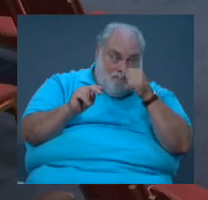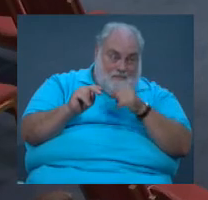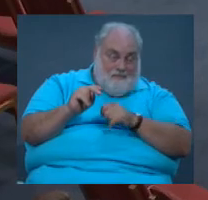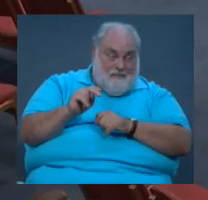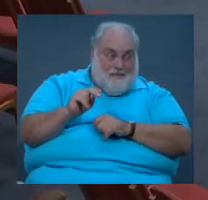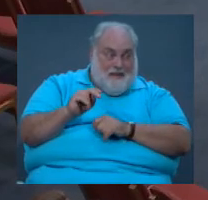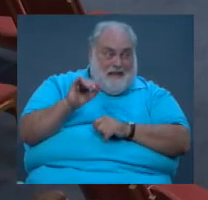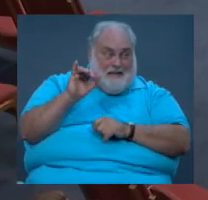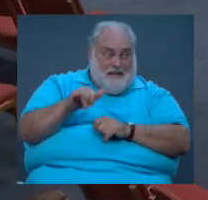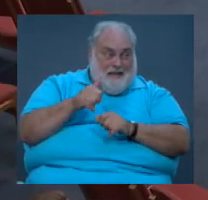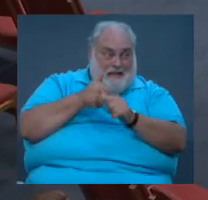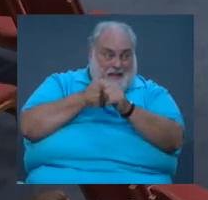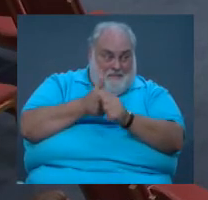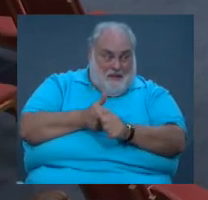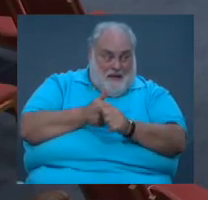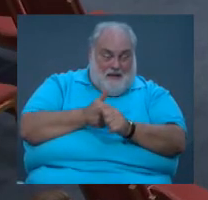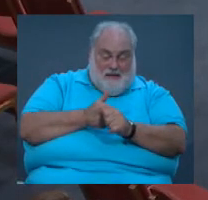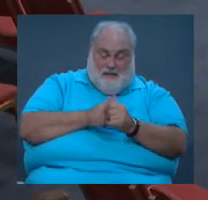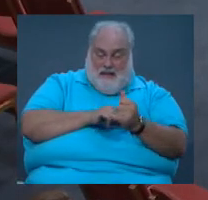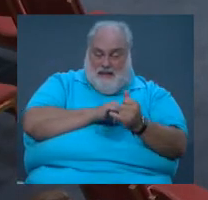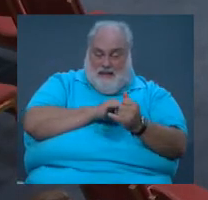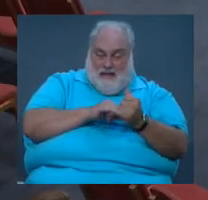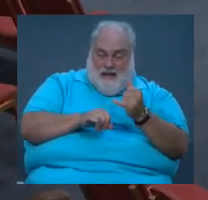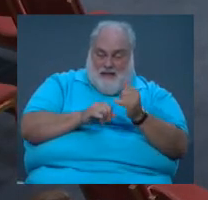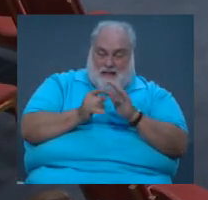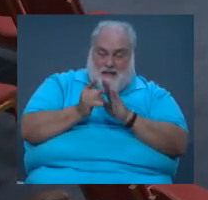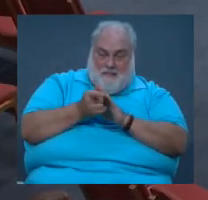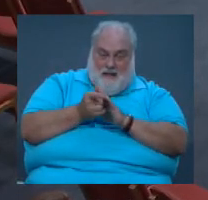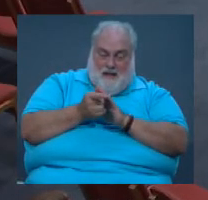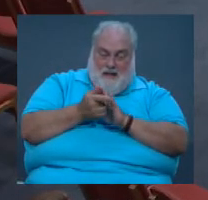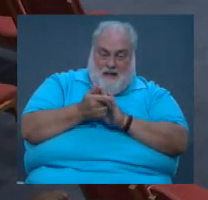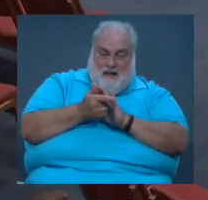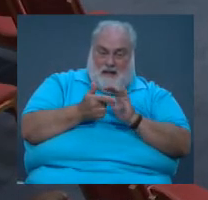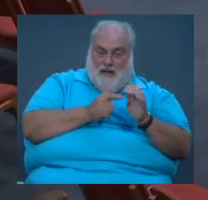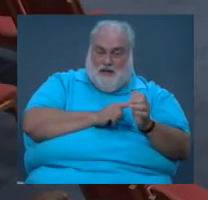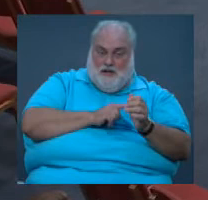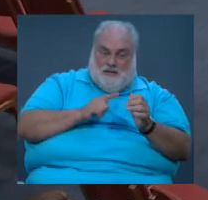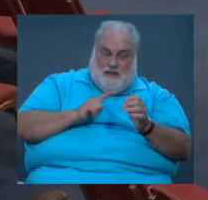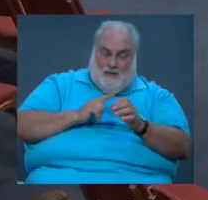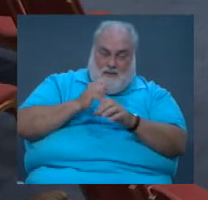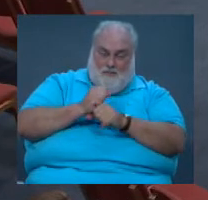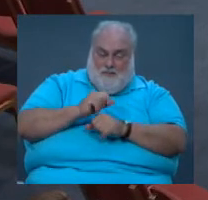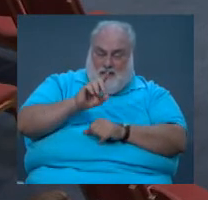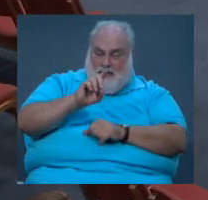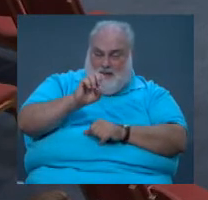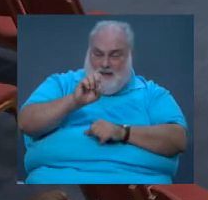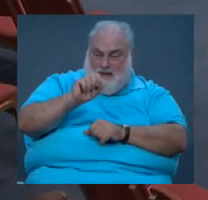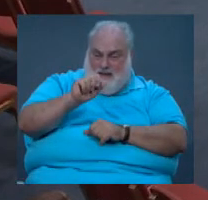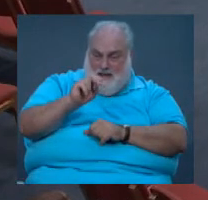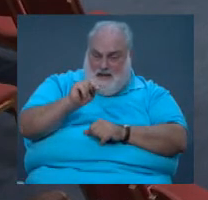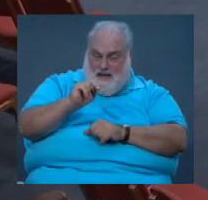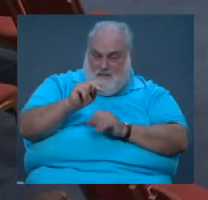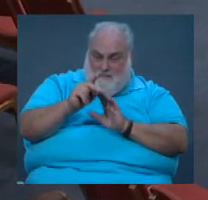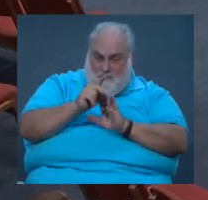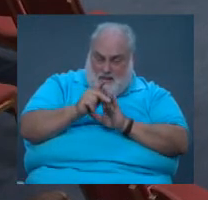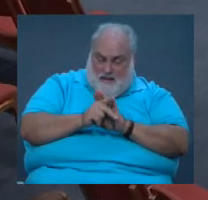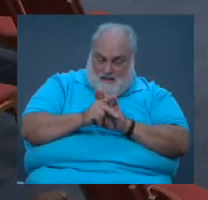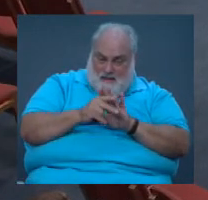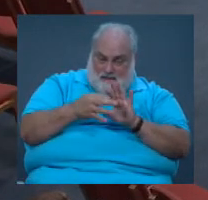Is this based on the last minute legislation that we got from Dean about having policy